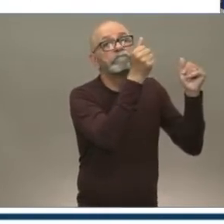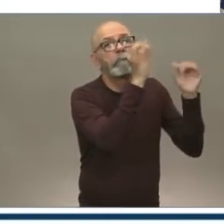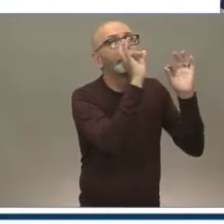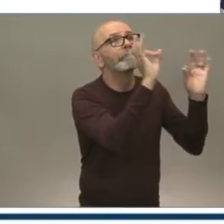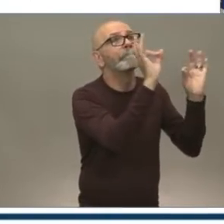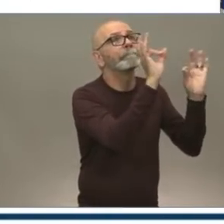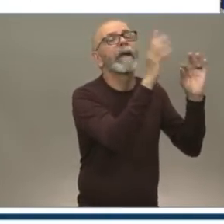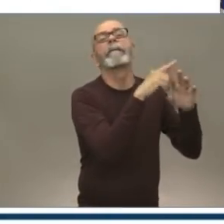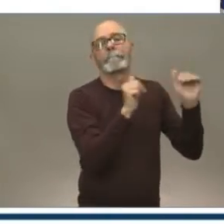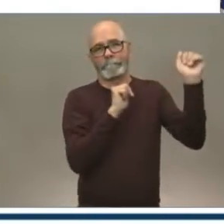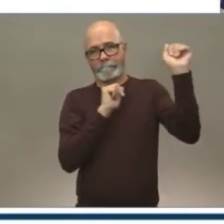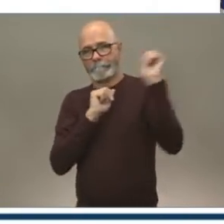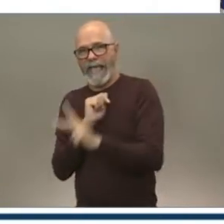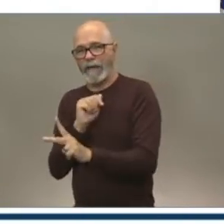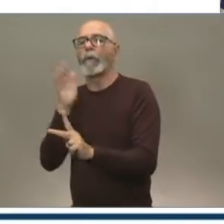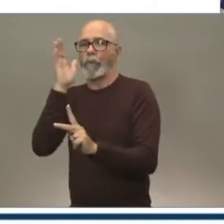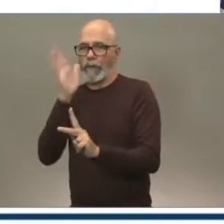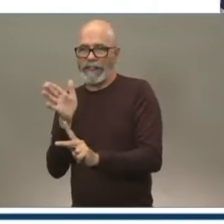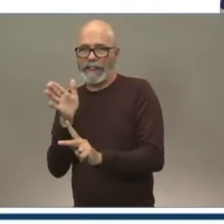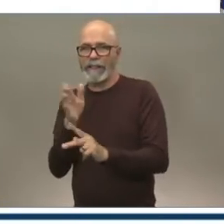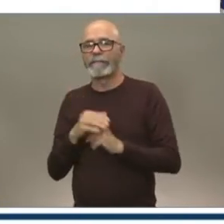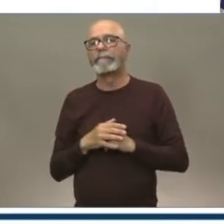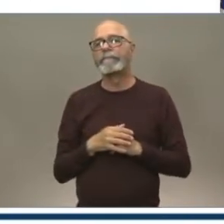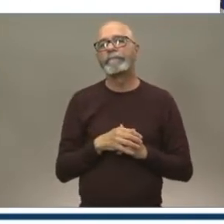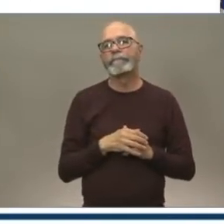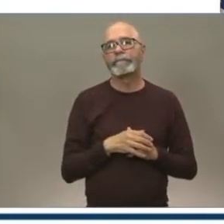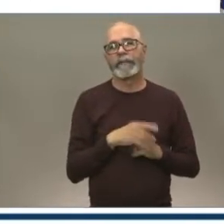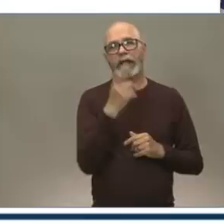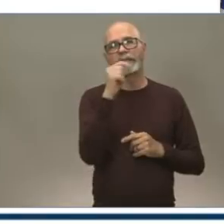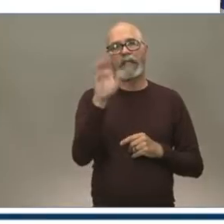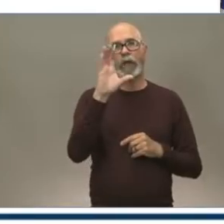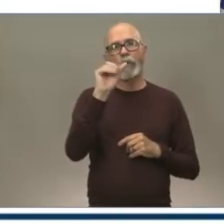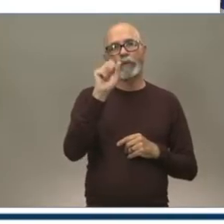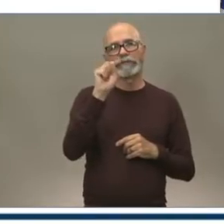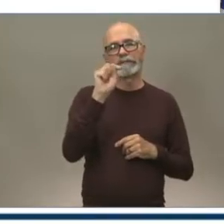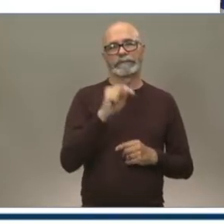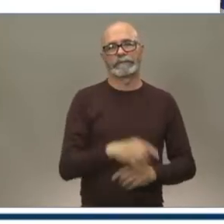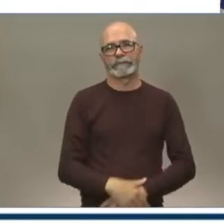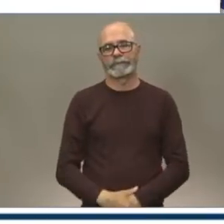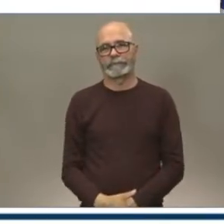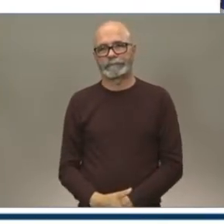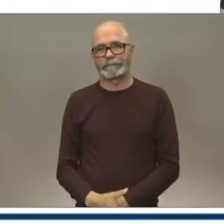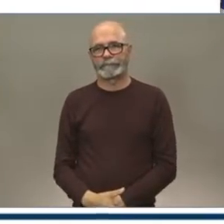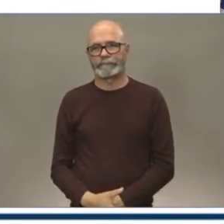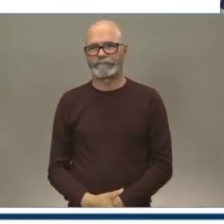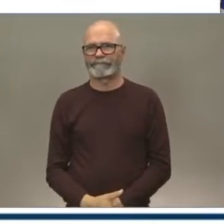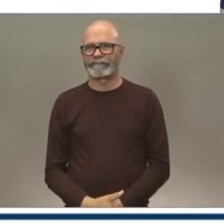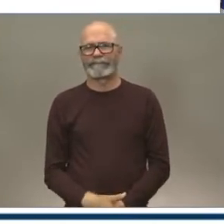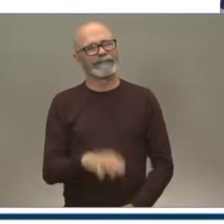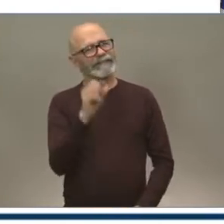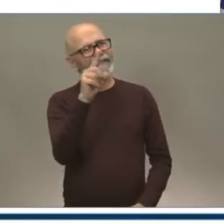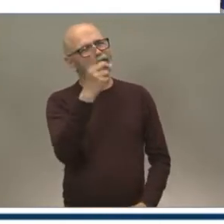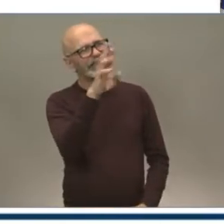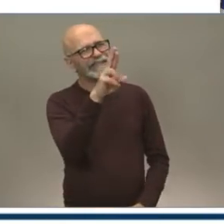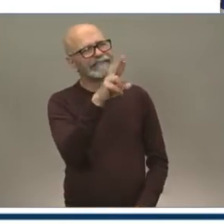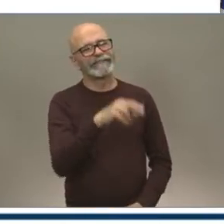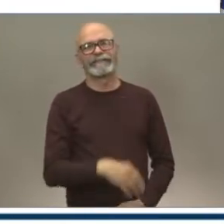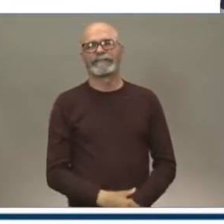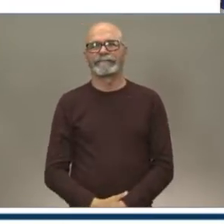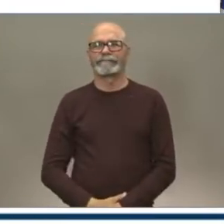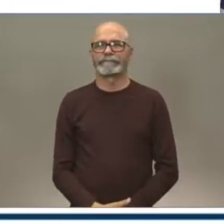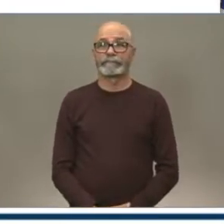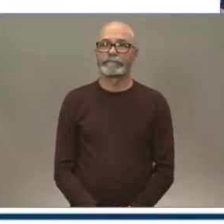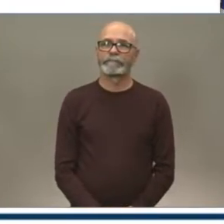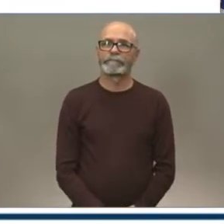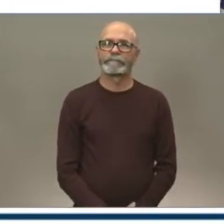Victoria Walton from the Coast. Go ahead, Victoria. Thanks. Dr. Strang, this question is about long-term